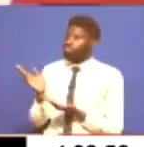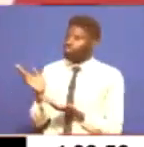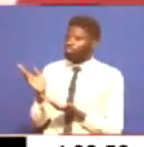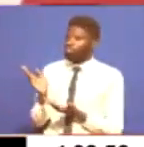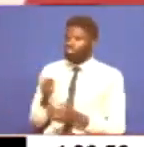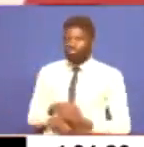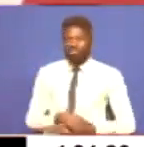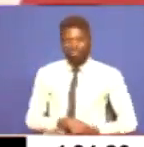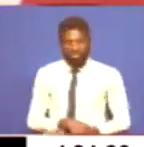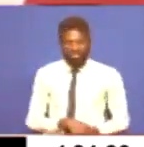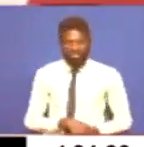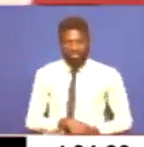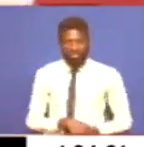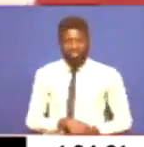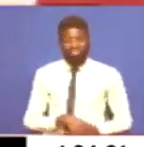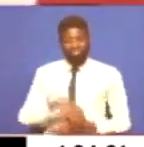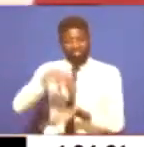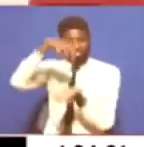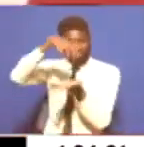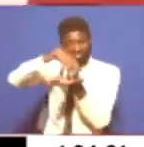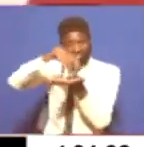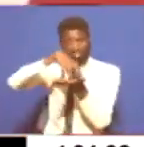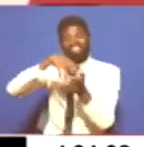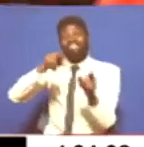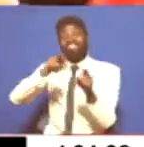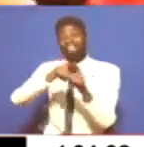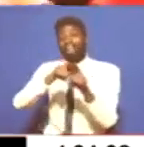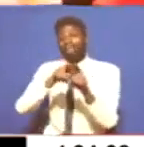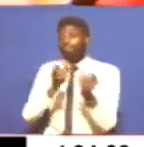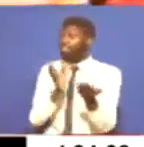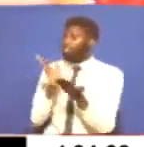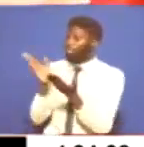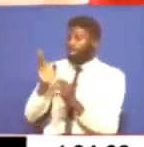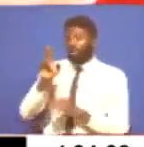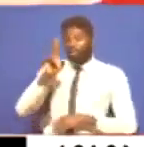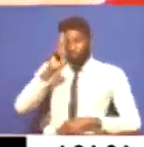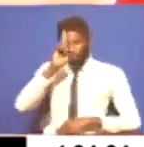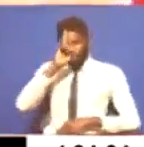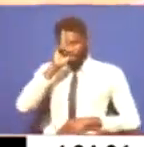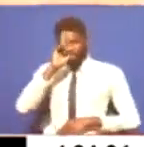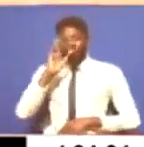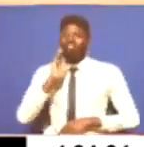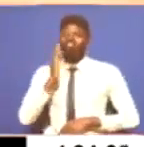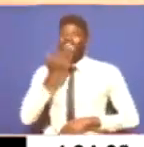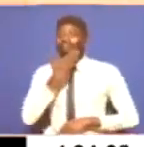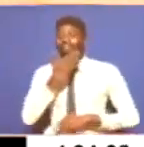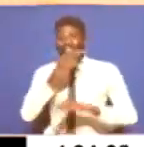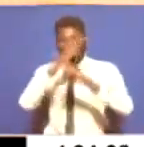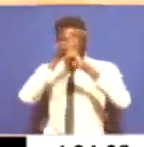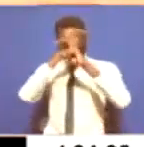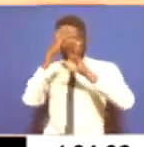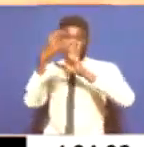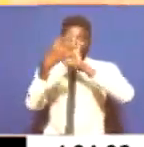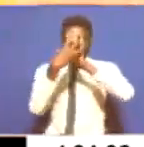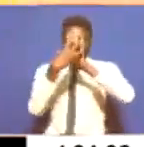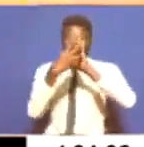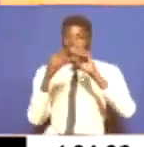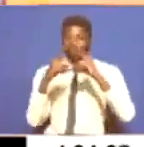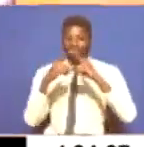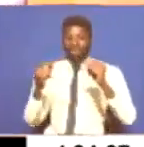The cake to mark the ceremony was decorated in police colors with congratulatory messages written on.